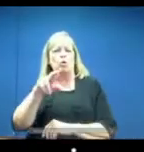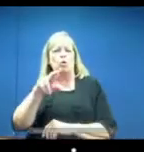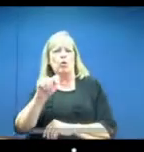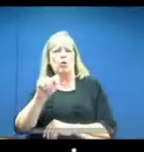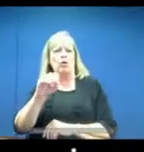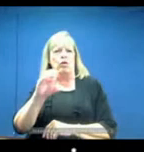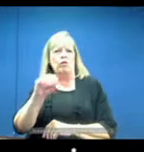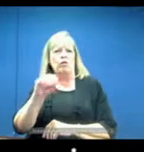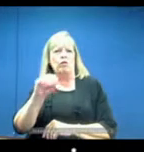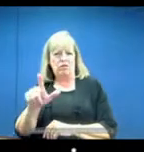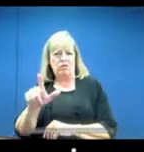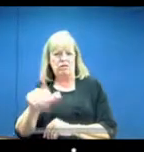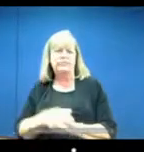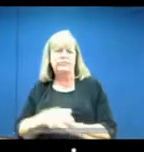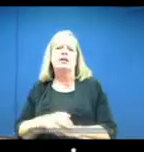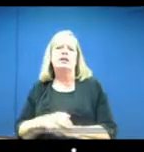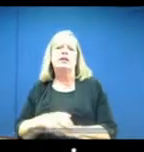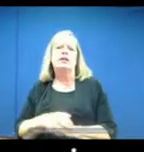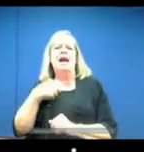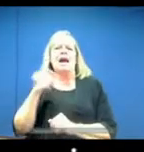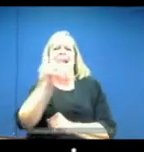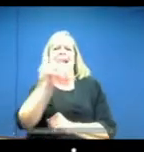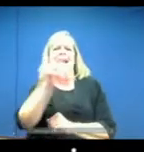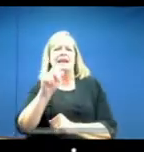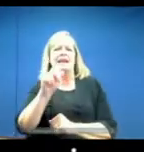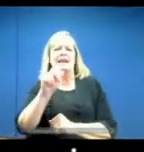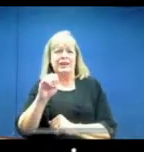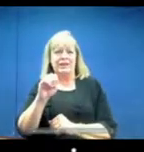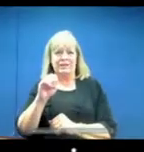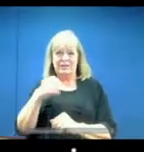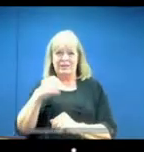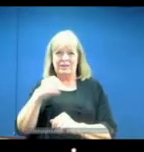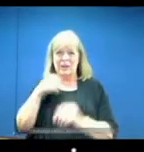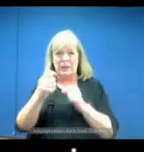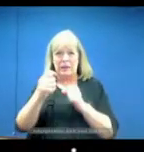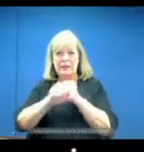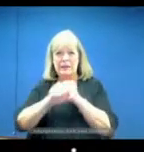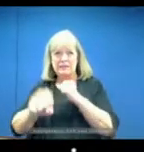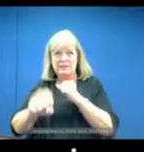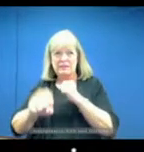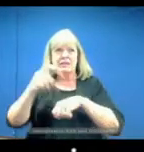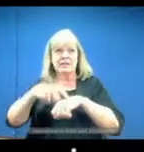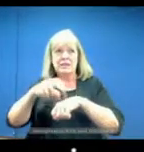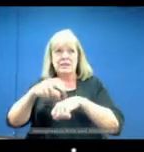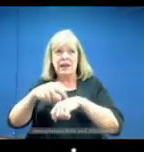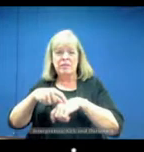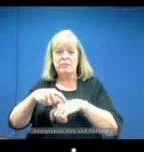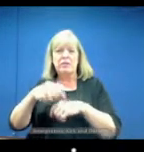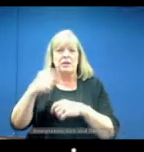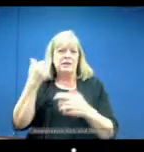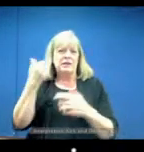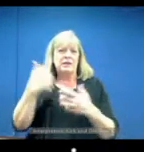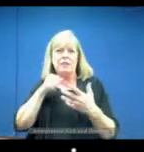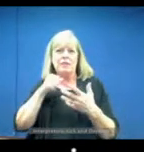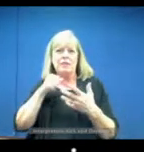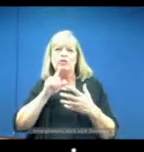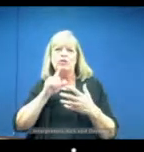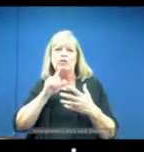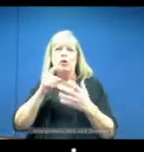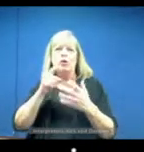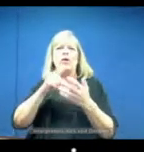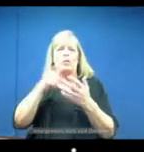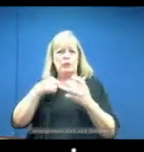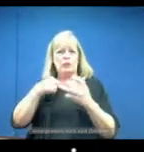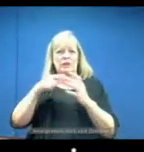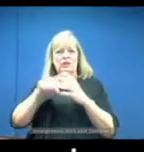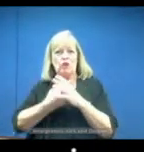And Carrie, I need to ask a clarifying question. Do we have a little bit more time? Because I'm not sure entirely what time we started, but I